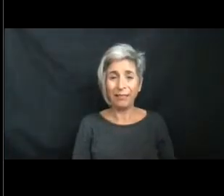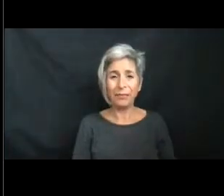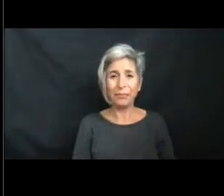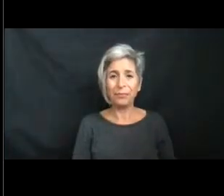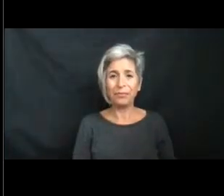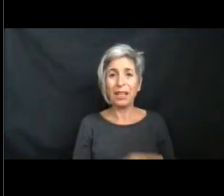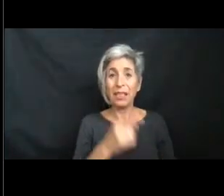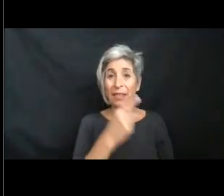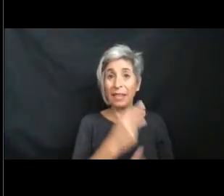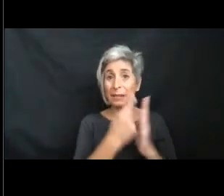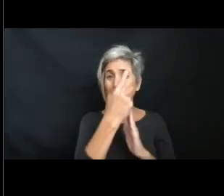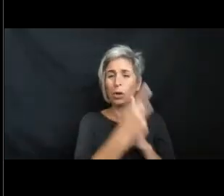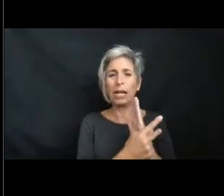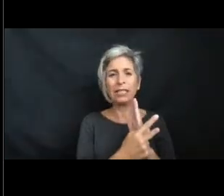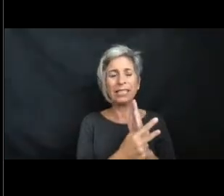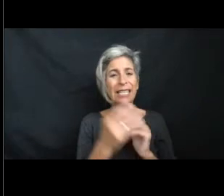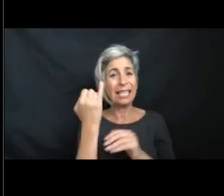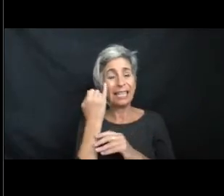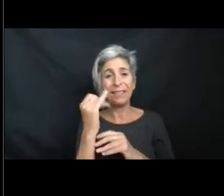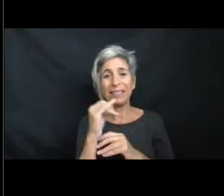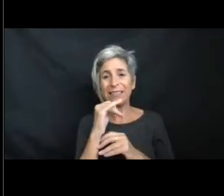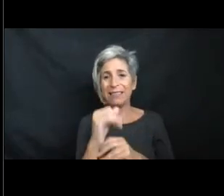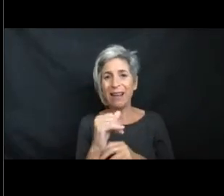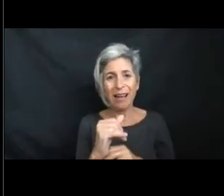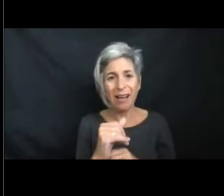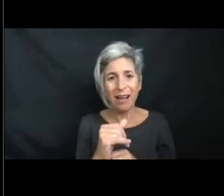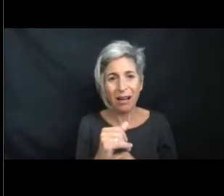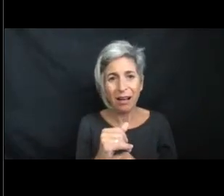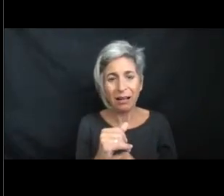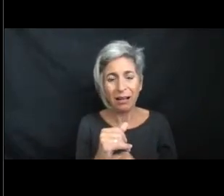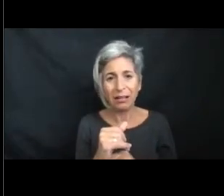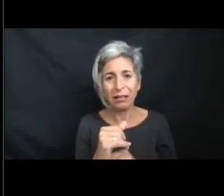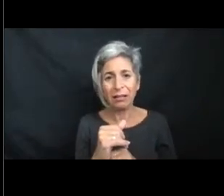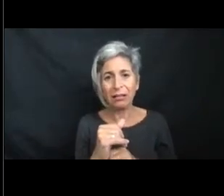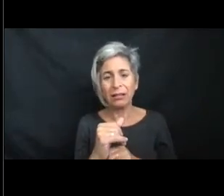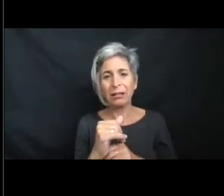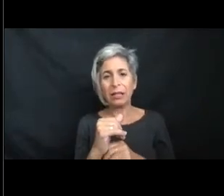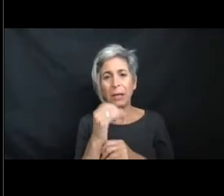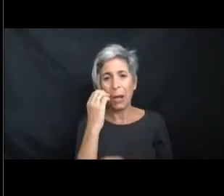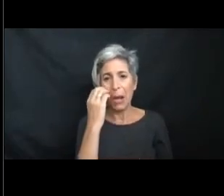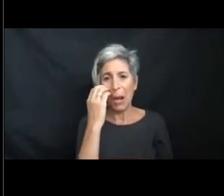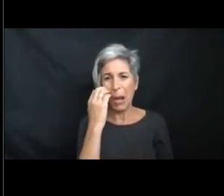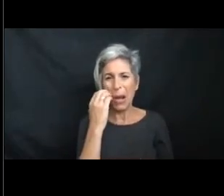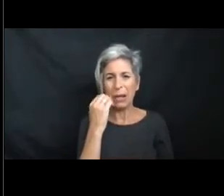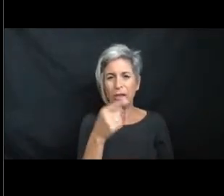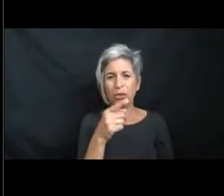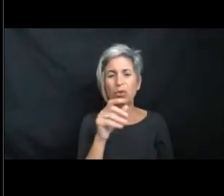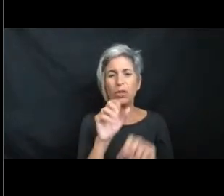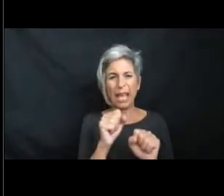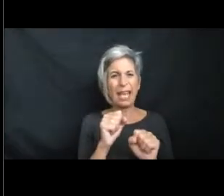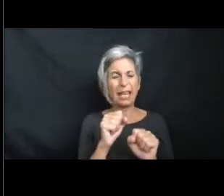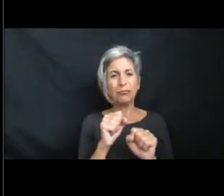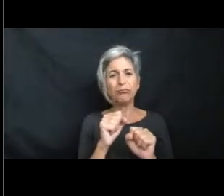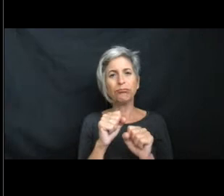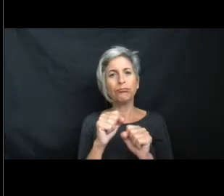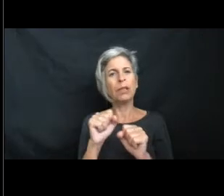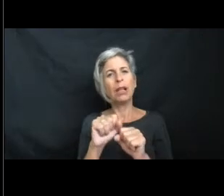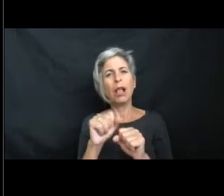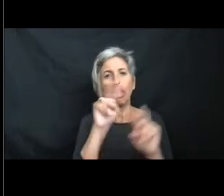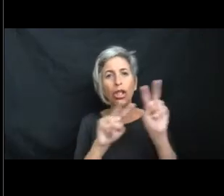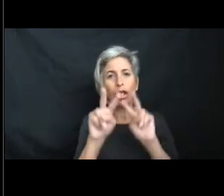projects, as long as it's not abandoned, that will include just about any status here. So you can mess with the different project statuses to